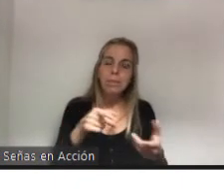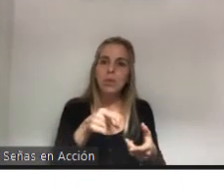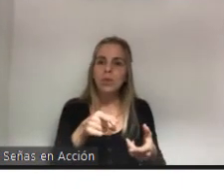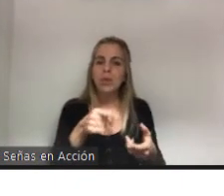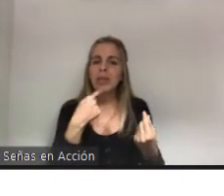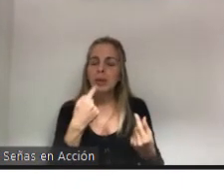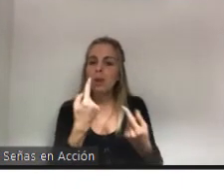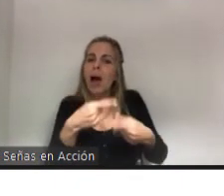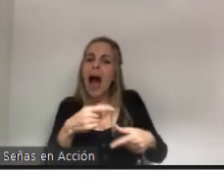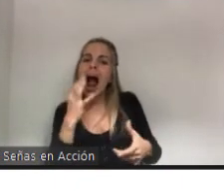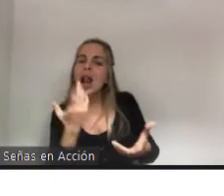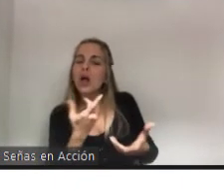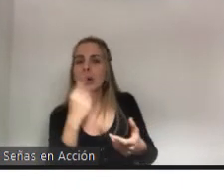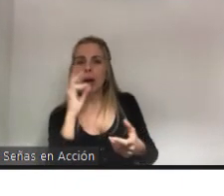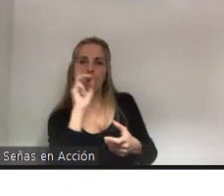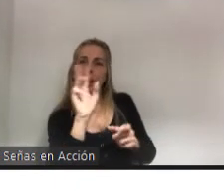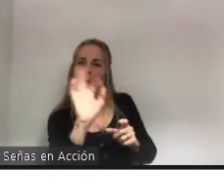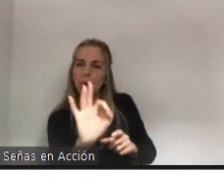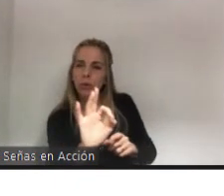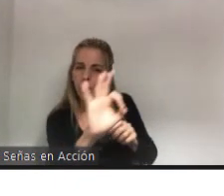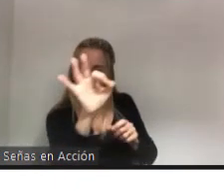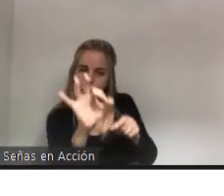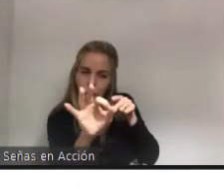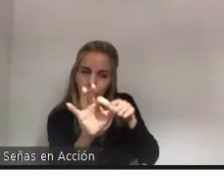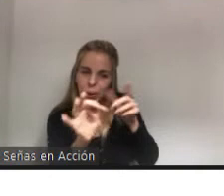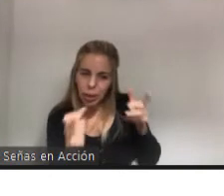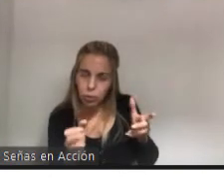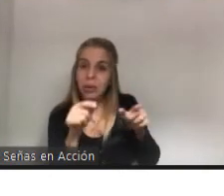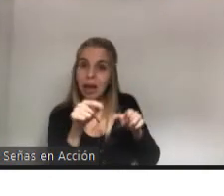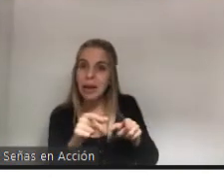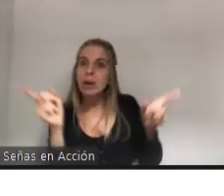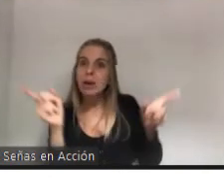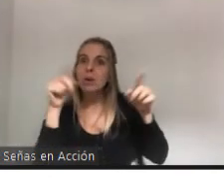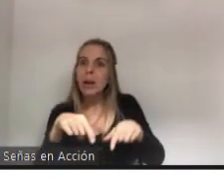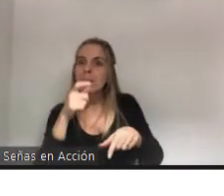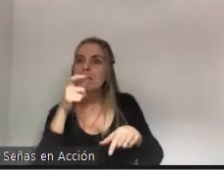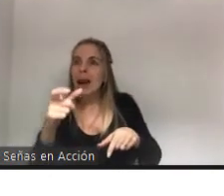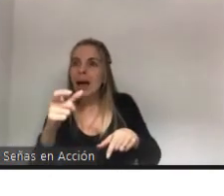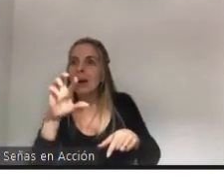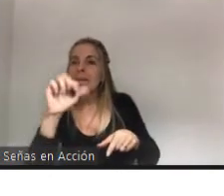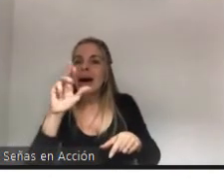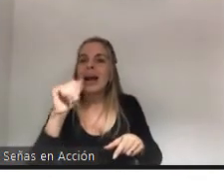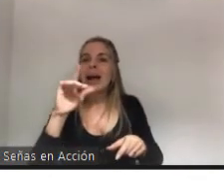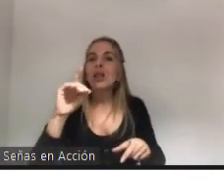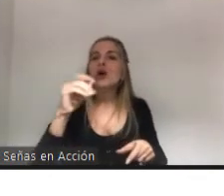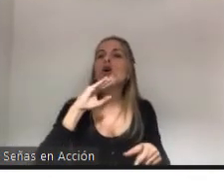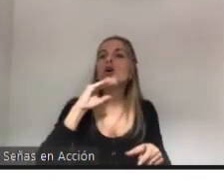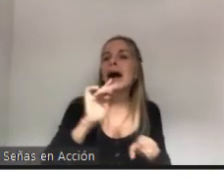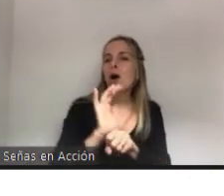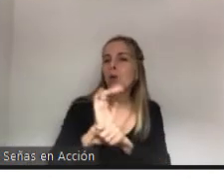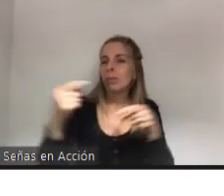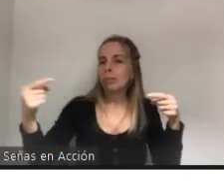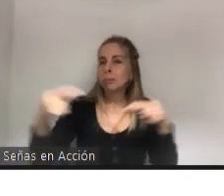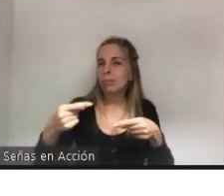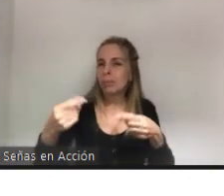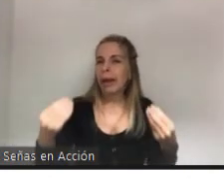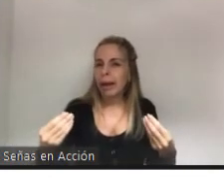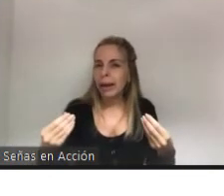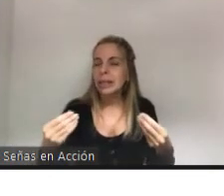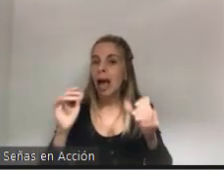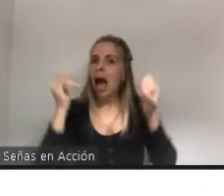of invisibility brought about, and the paradox term surfaces up again, paradoxically